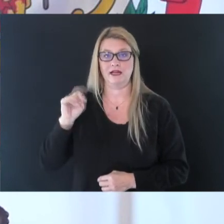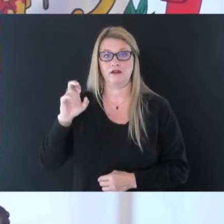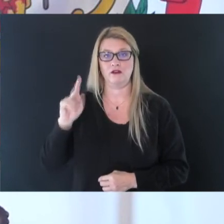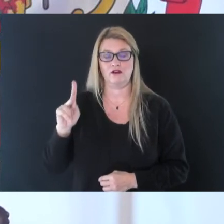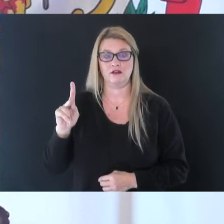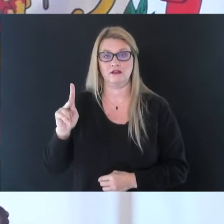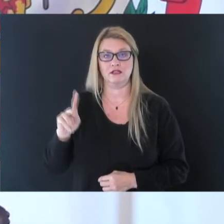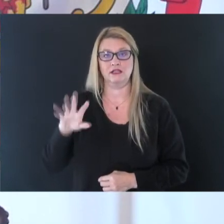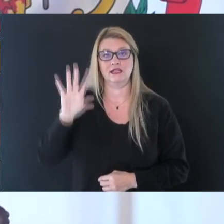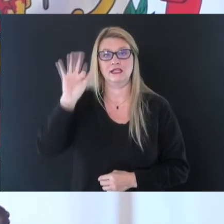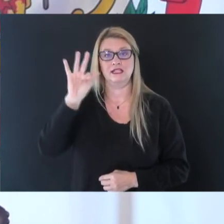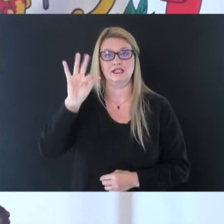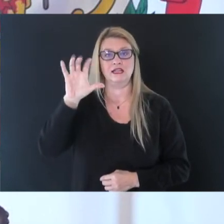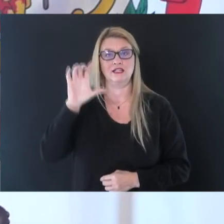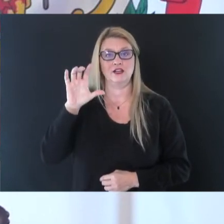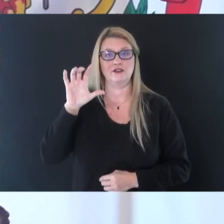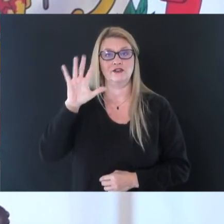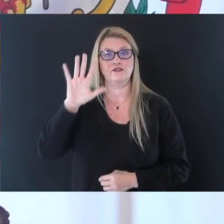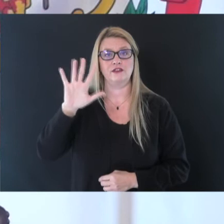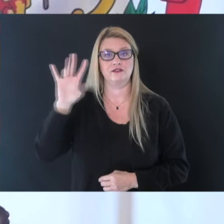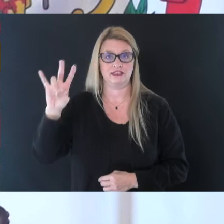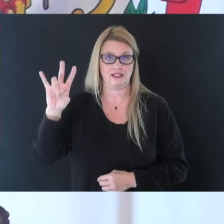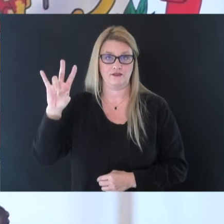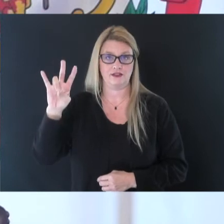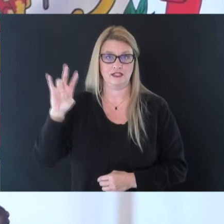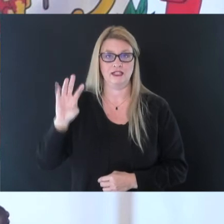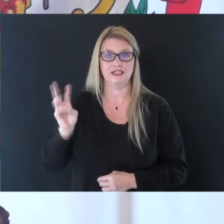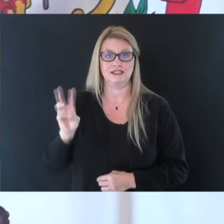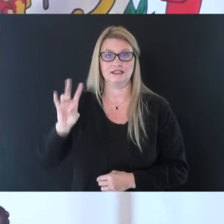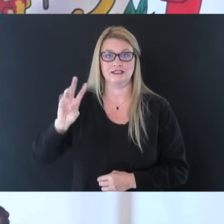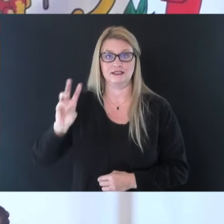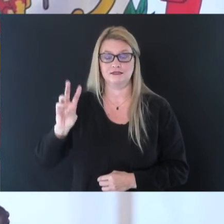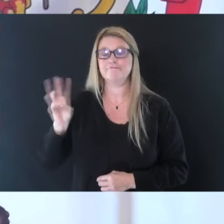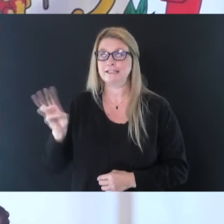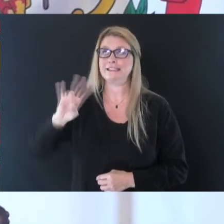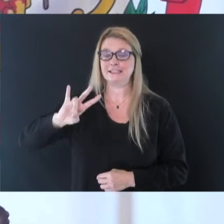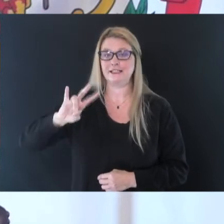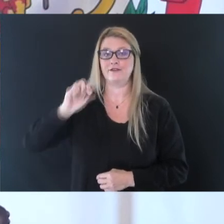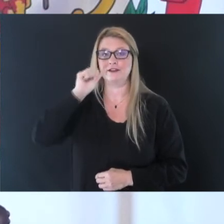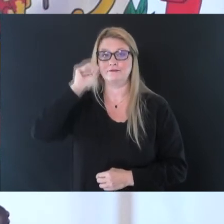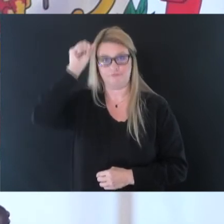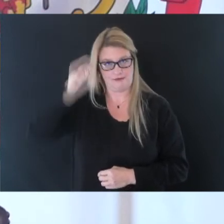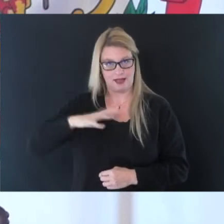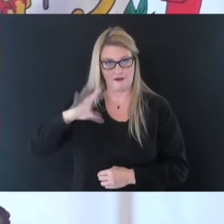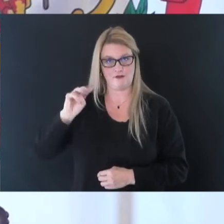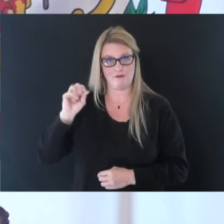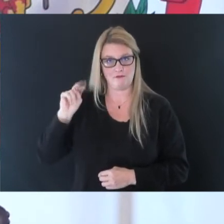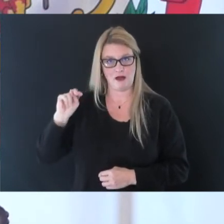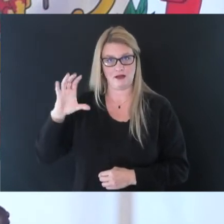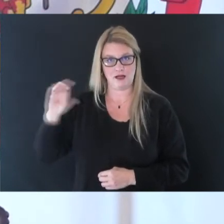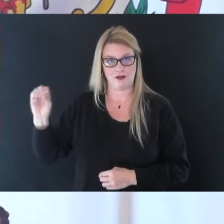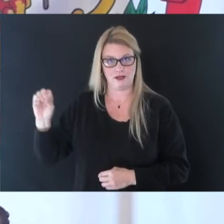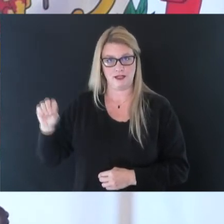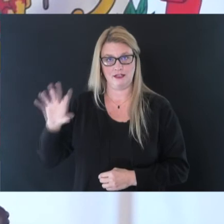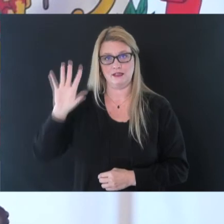County. Our 1957th death is a 66-year-old male from Monongalia County.